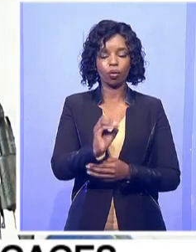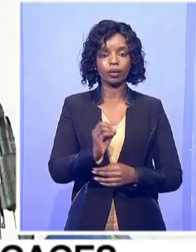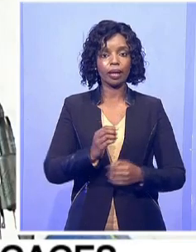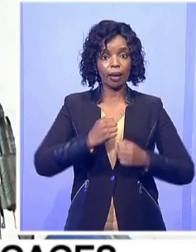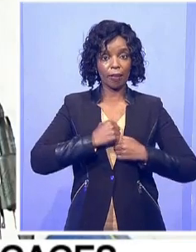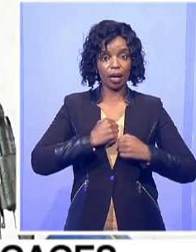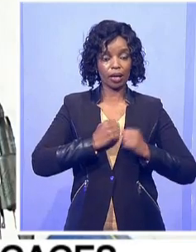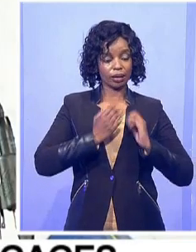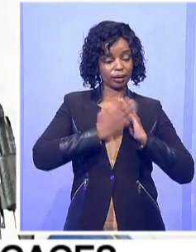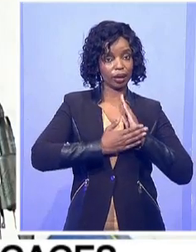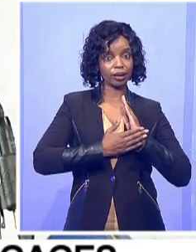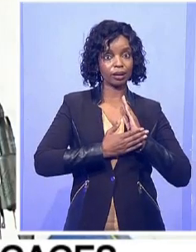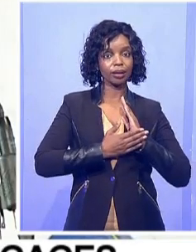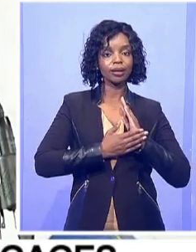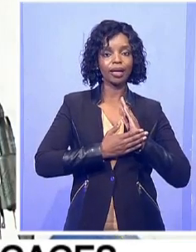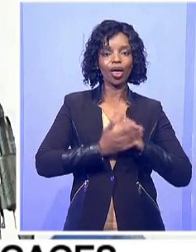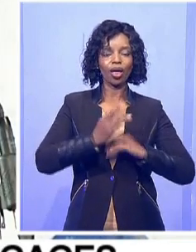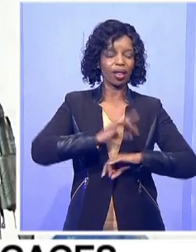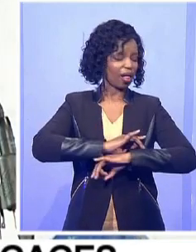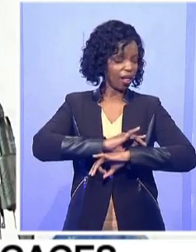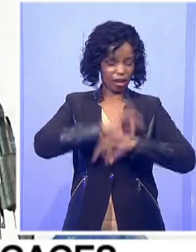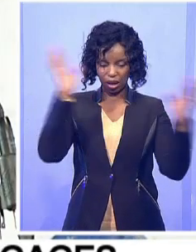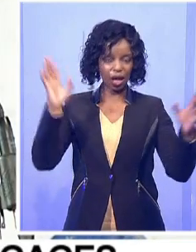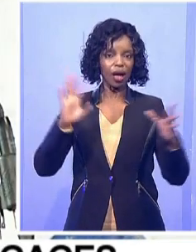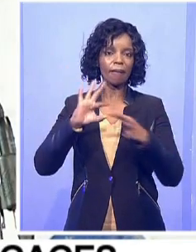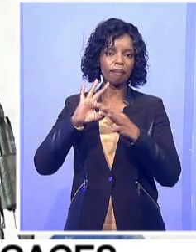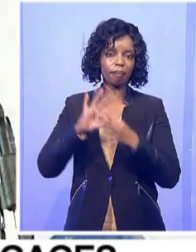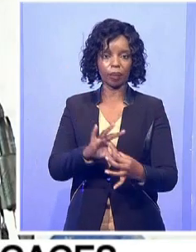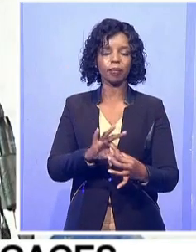side to deal with your issues.